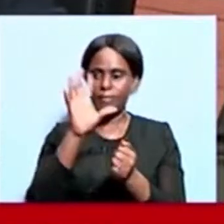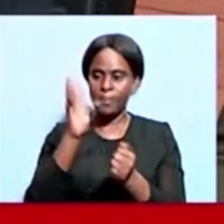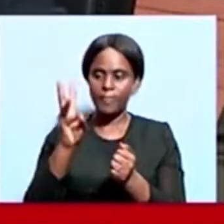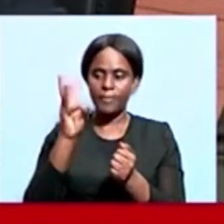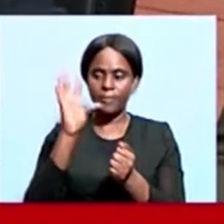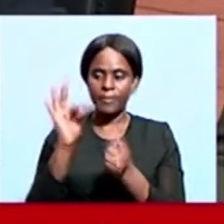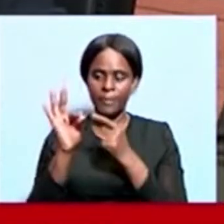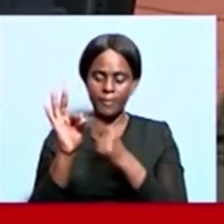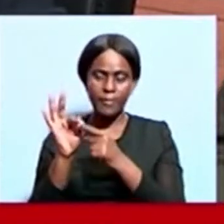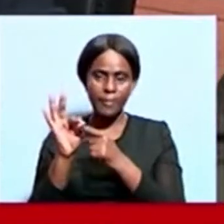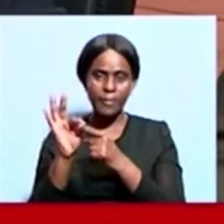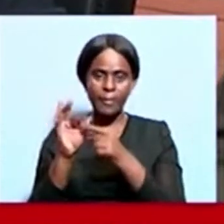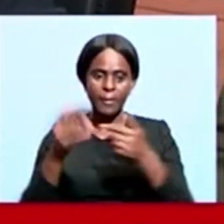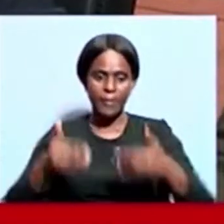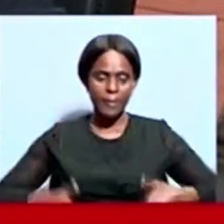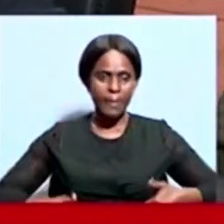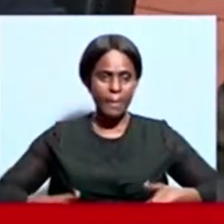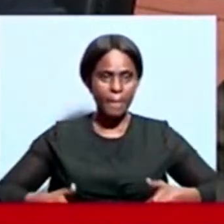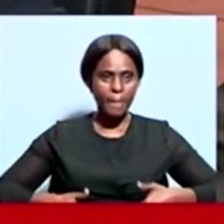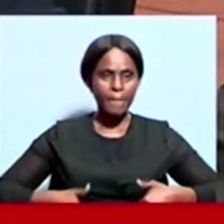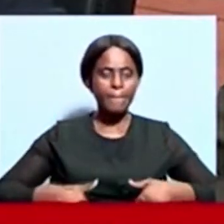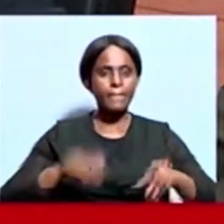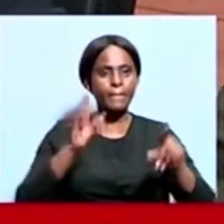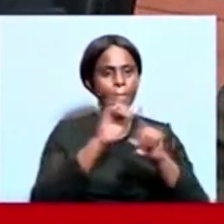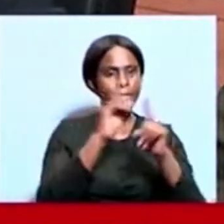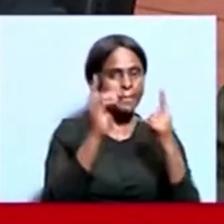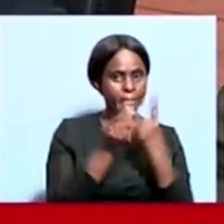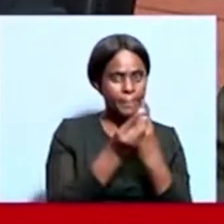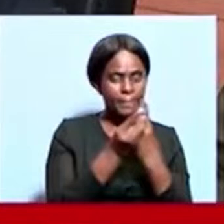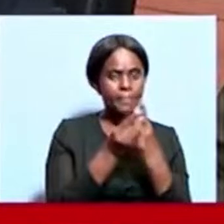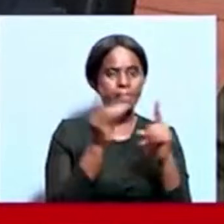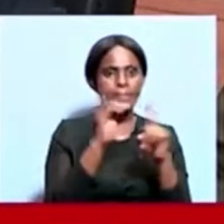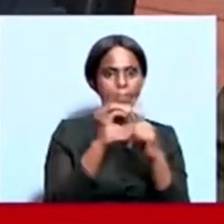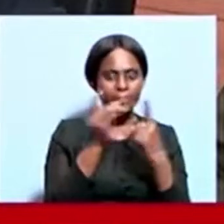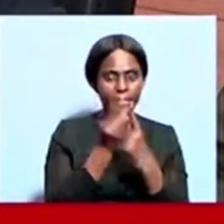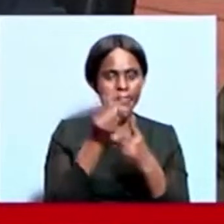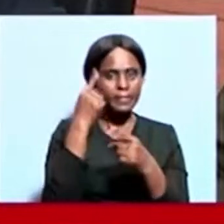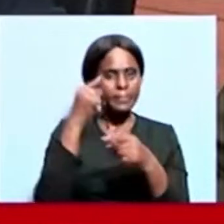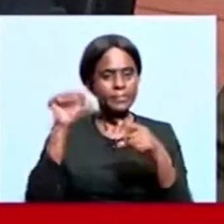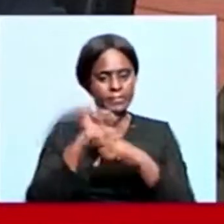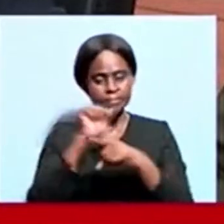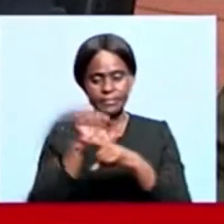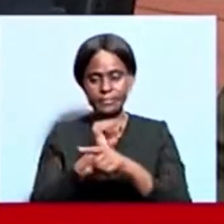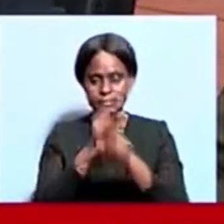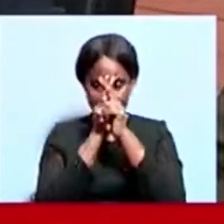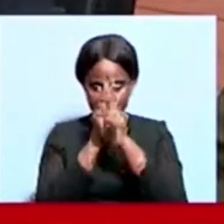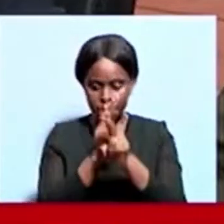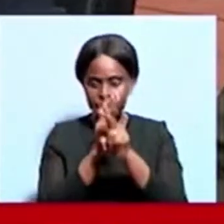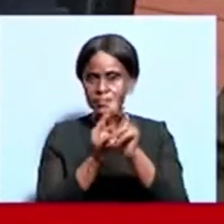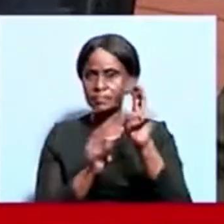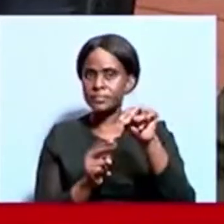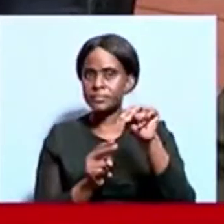69 youths of the district for a course. Honorable Nyambose,